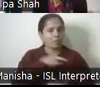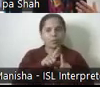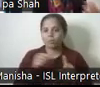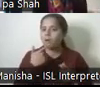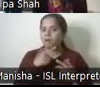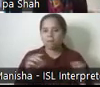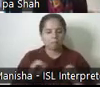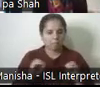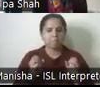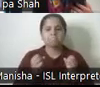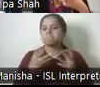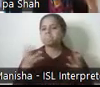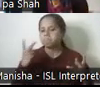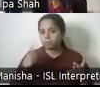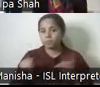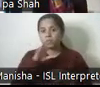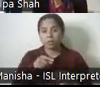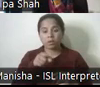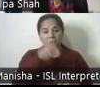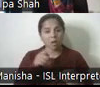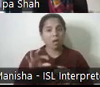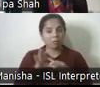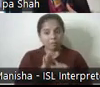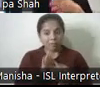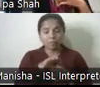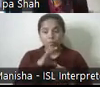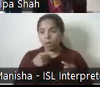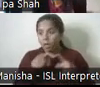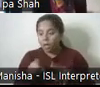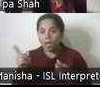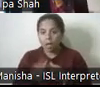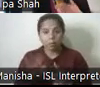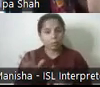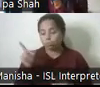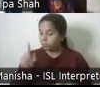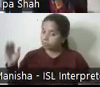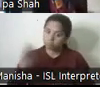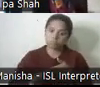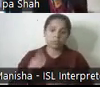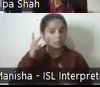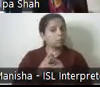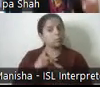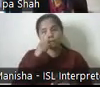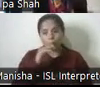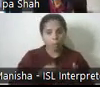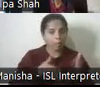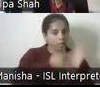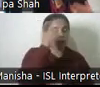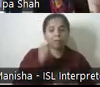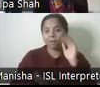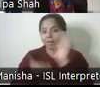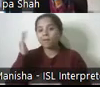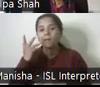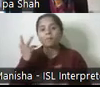not uncommon to find that if relationships go wrong, men will leave, but women will also leave, and you can, you